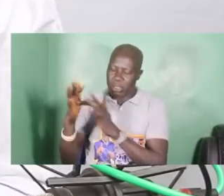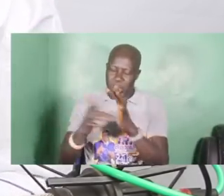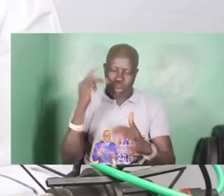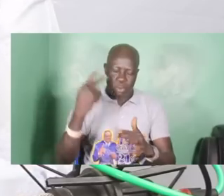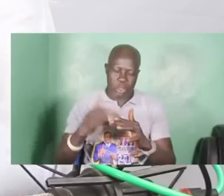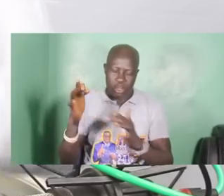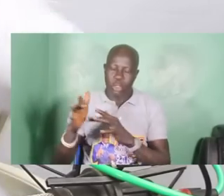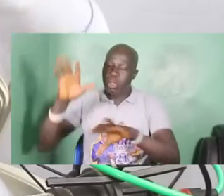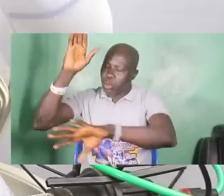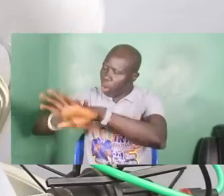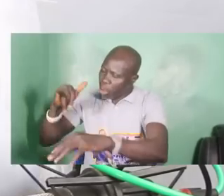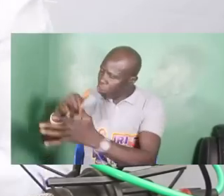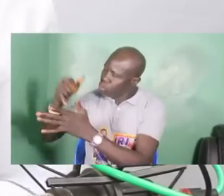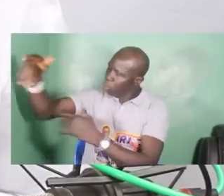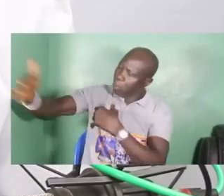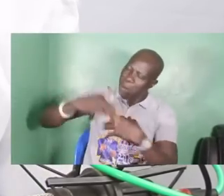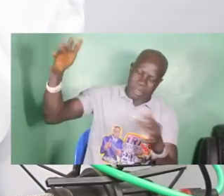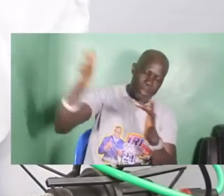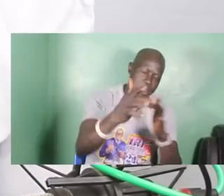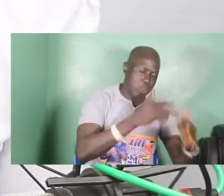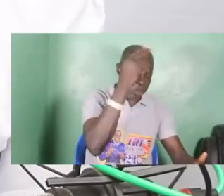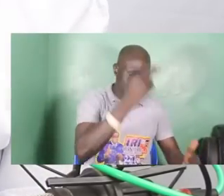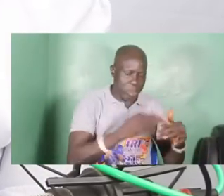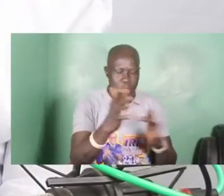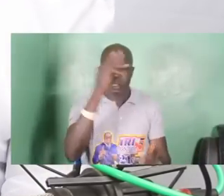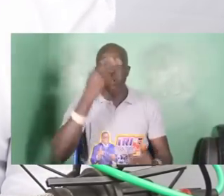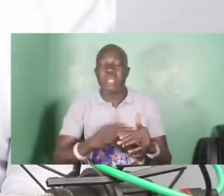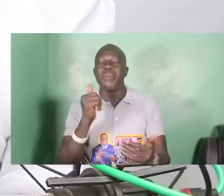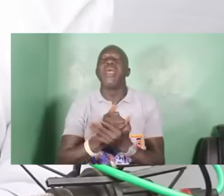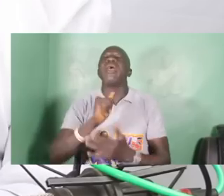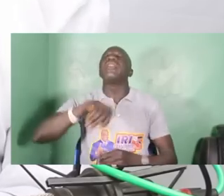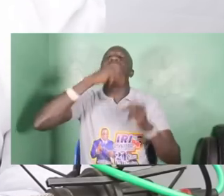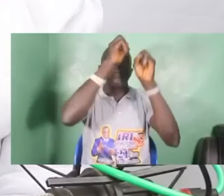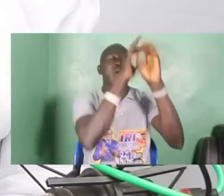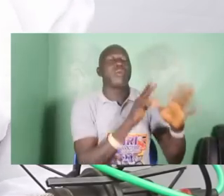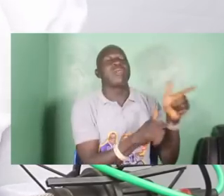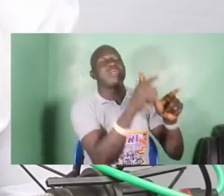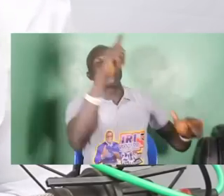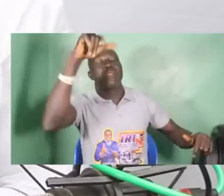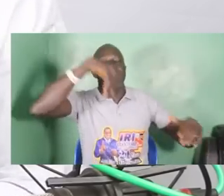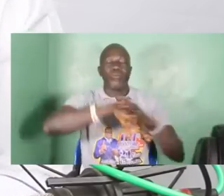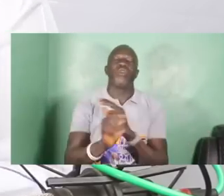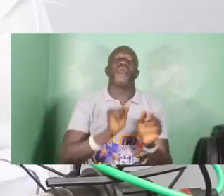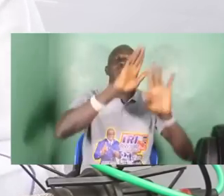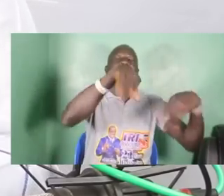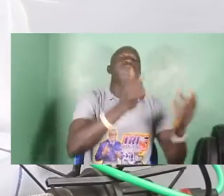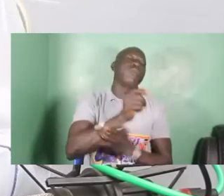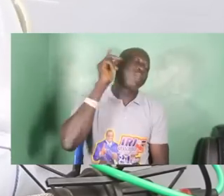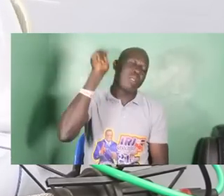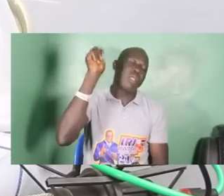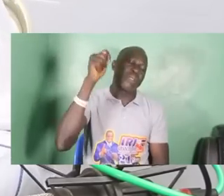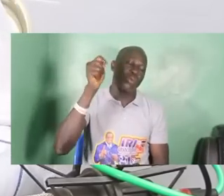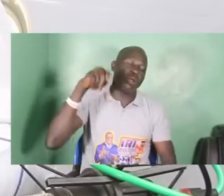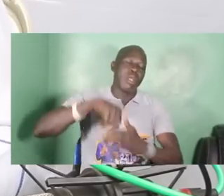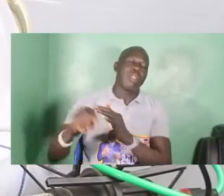In the name of Jesus. Pray, oh, Father, Lord, call Jesus. They will call you back in Jesus. Great blessing. That will give you